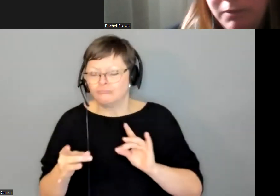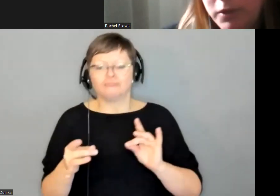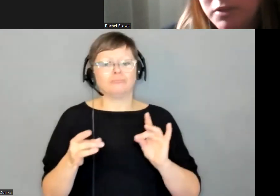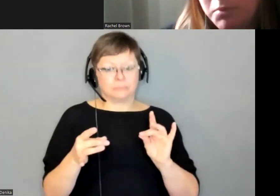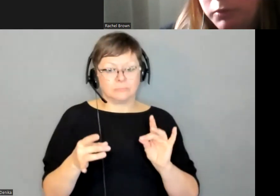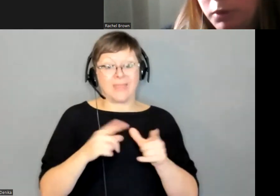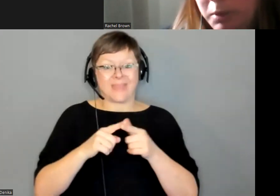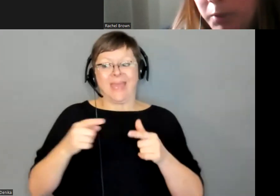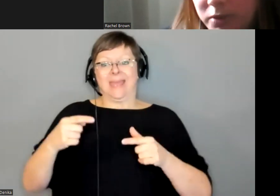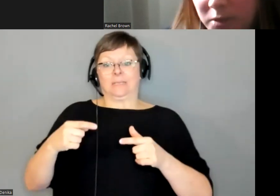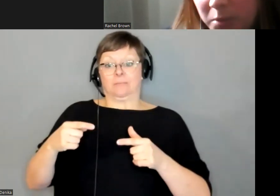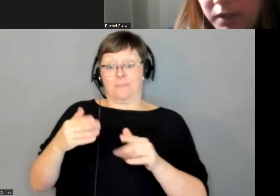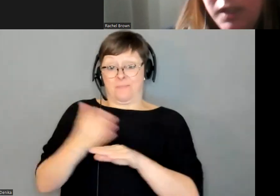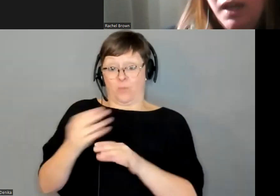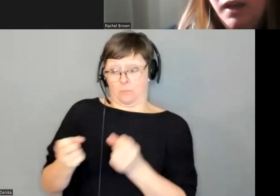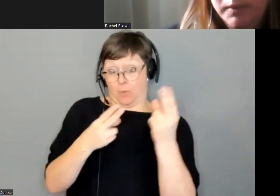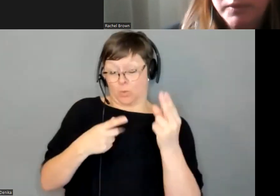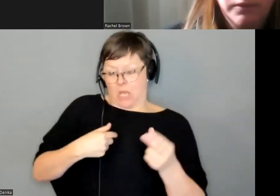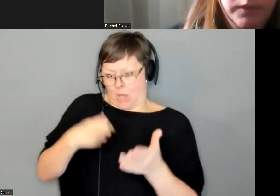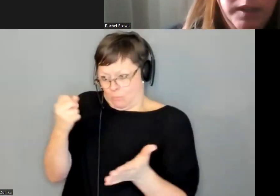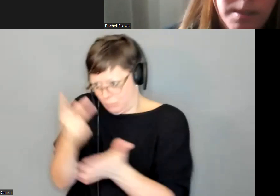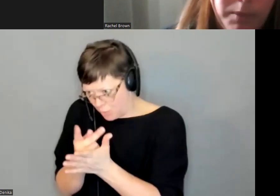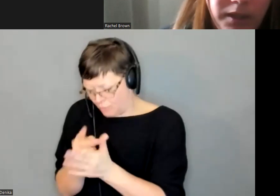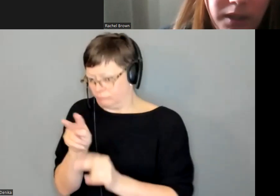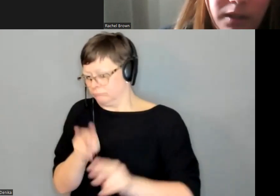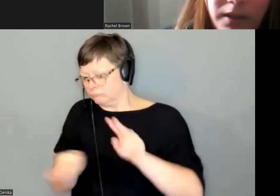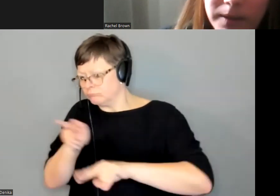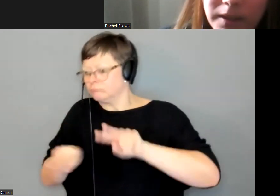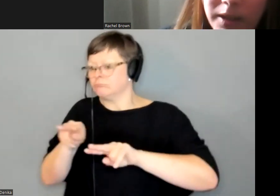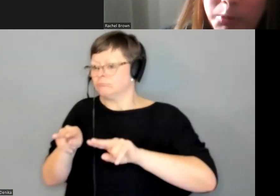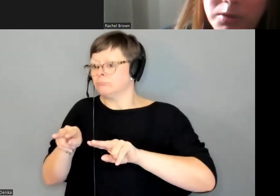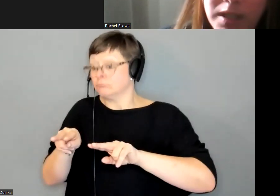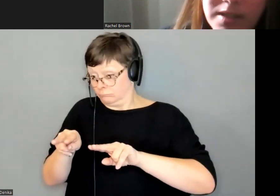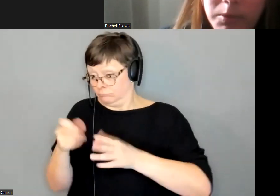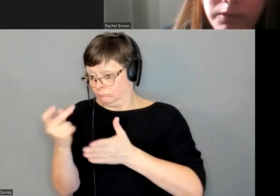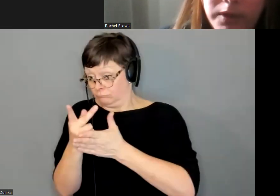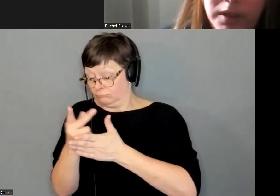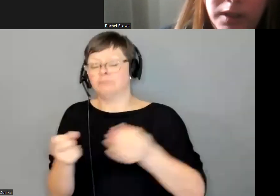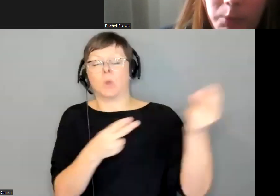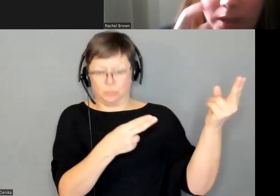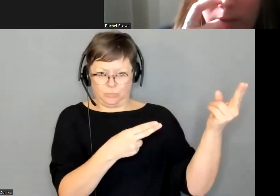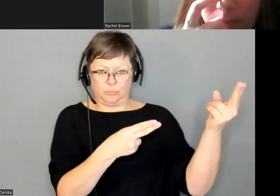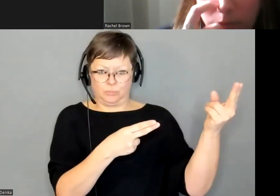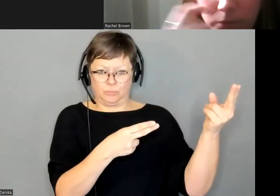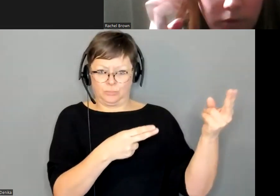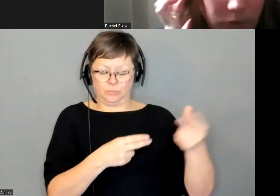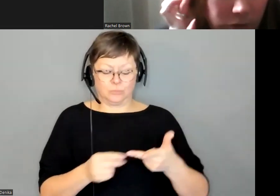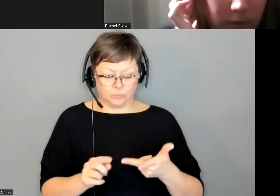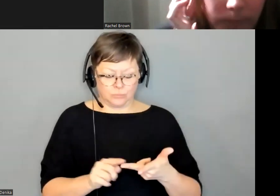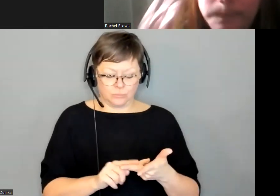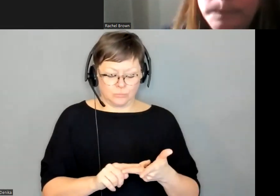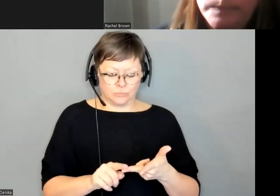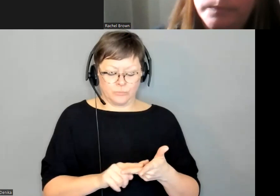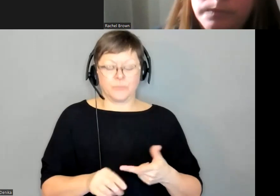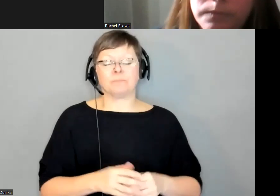me first before we post it. But definitely something that could help you take some of the weight off your shoulders for